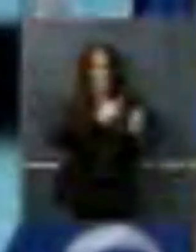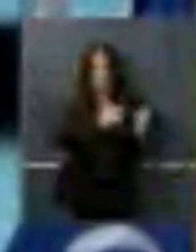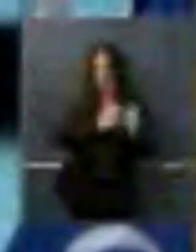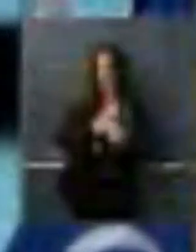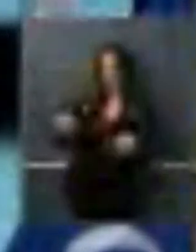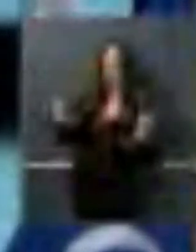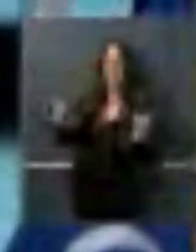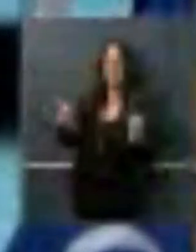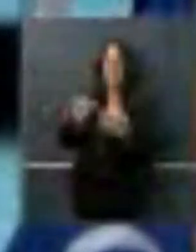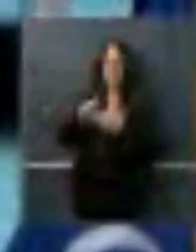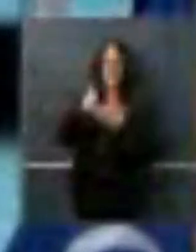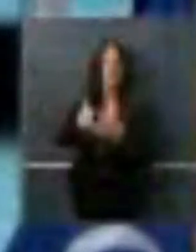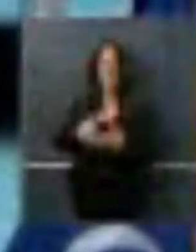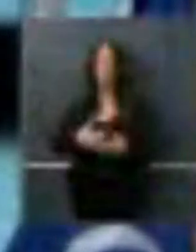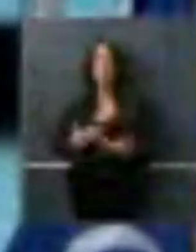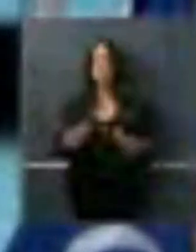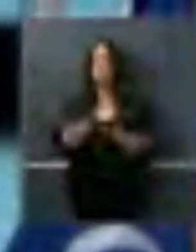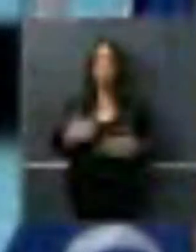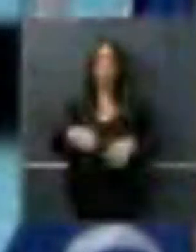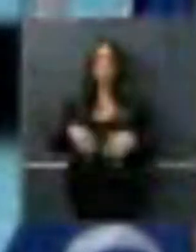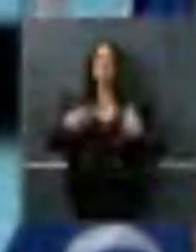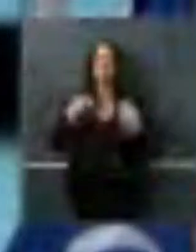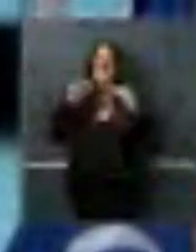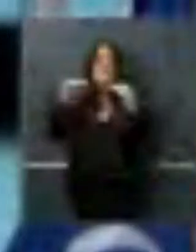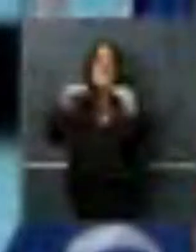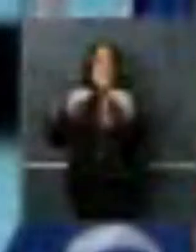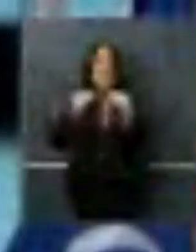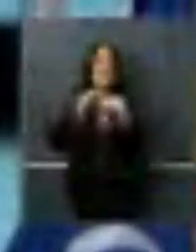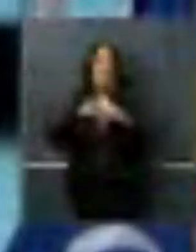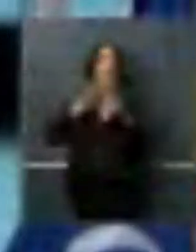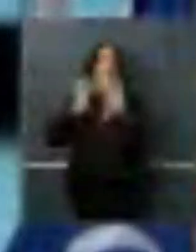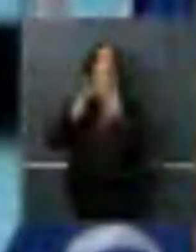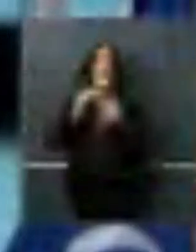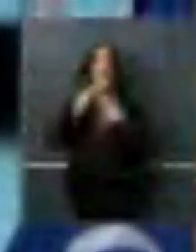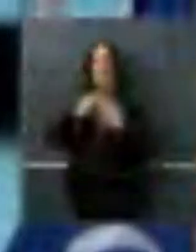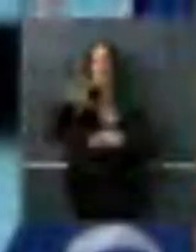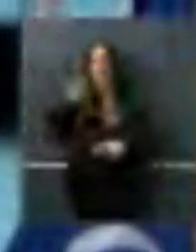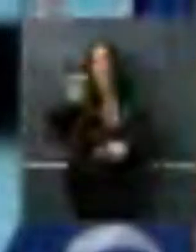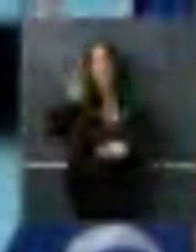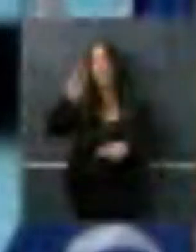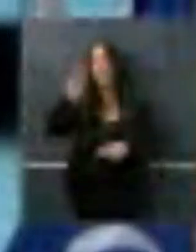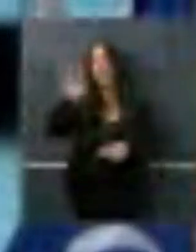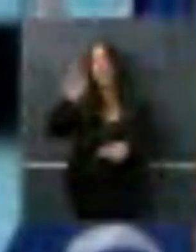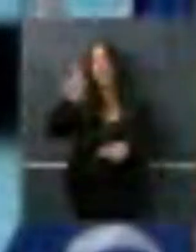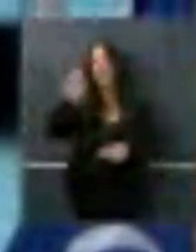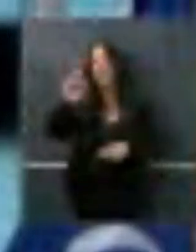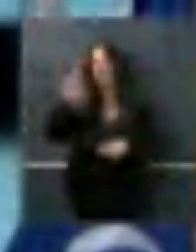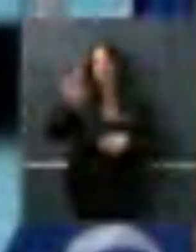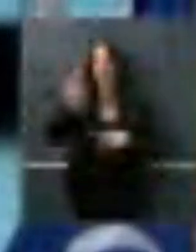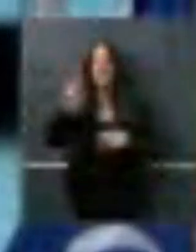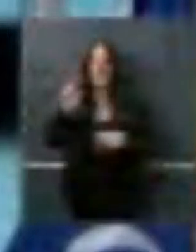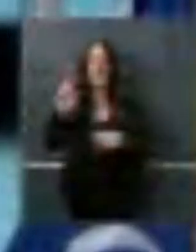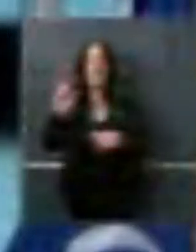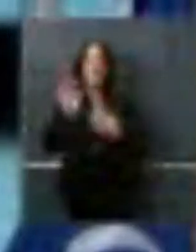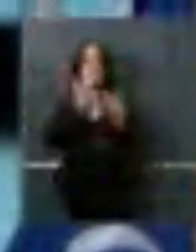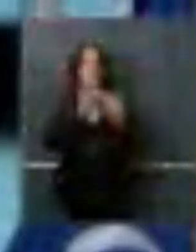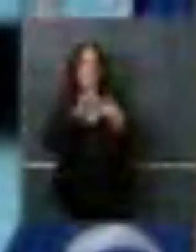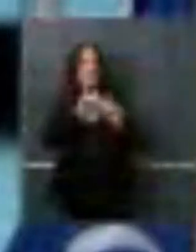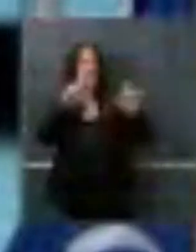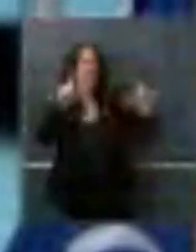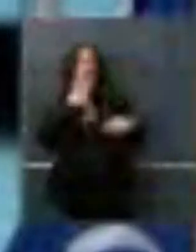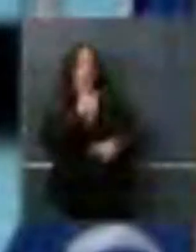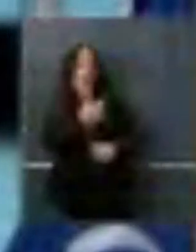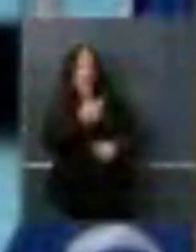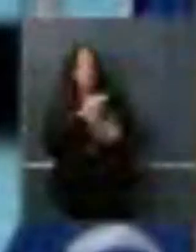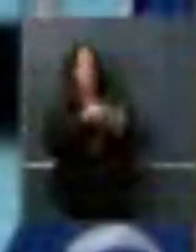there's a webinar. We really dove deep into special education. Look, all of that is fine, but we need to do more. And I